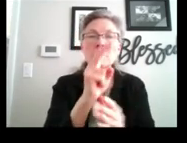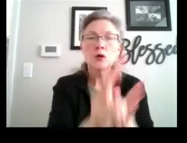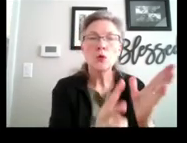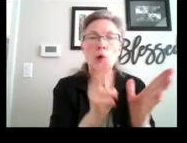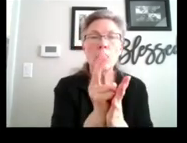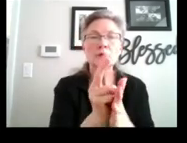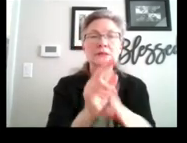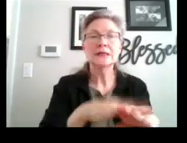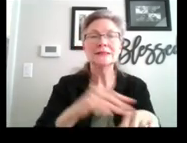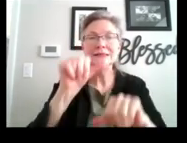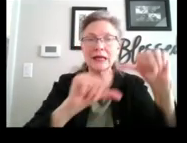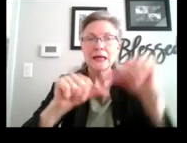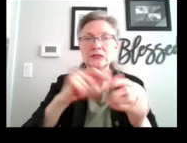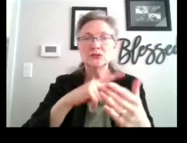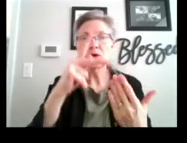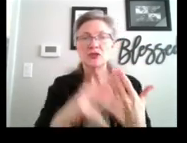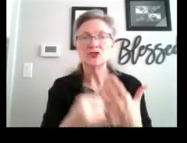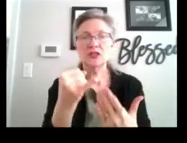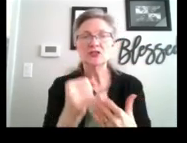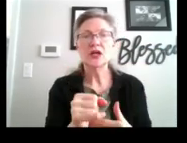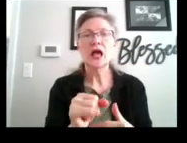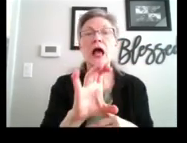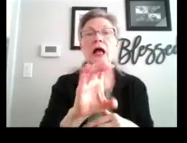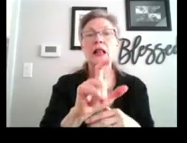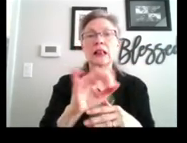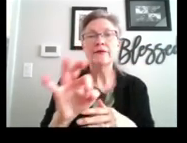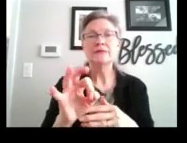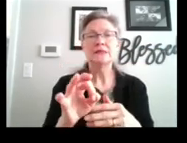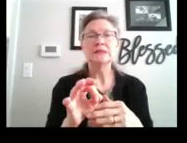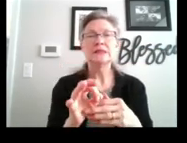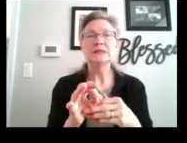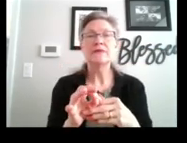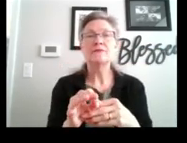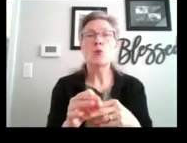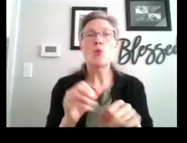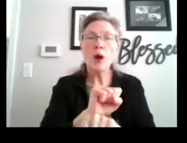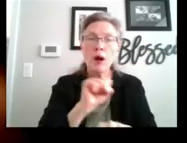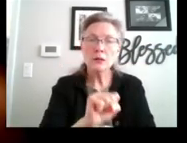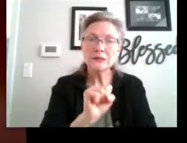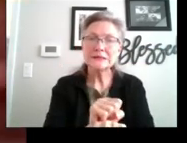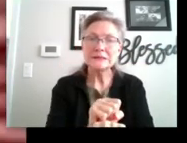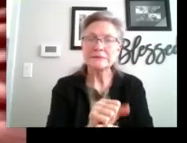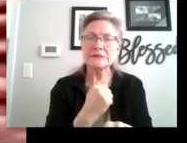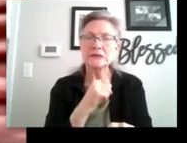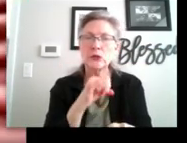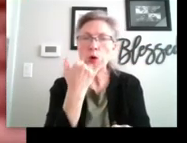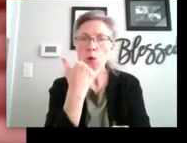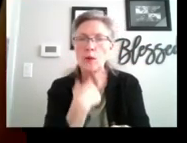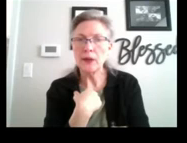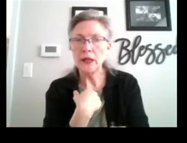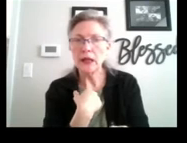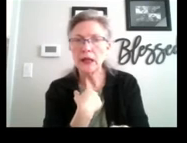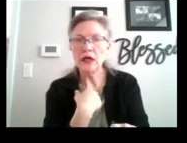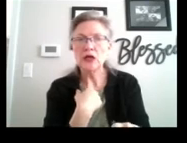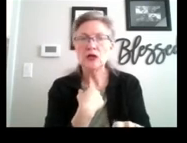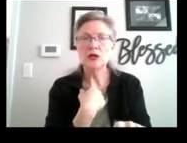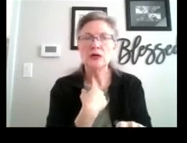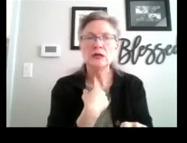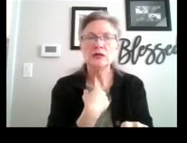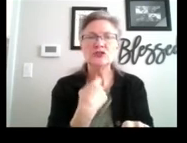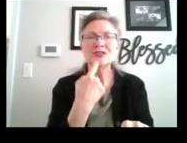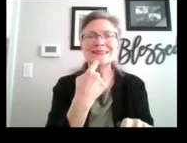spent, not 2 hours, this should say, sorry. Larissa spent 200 hours